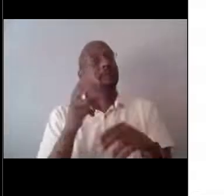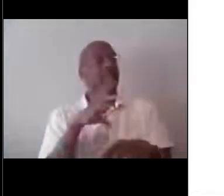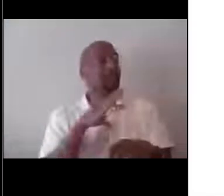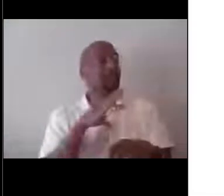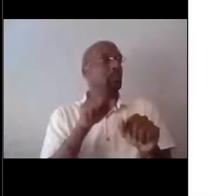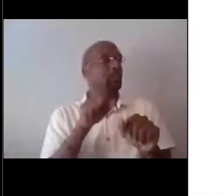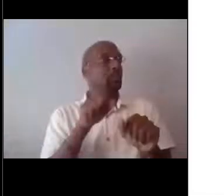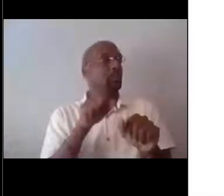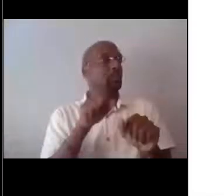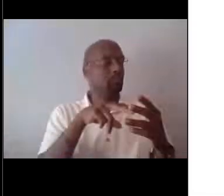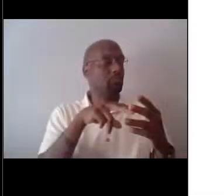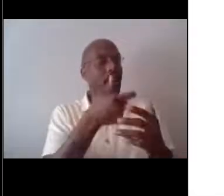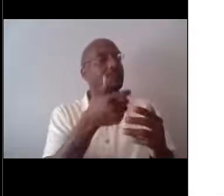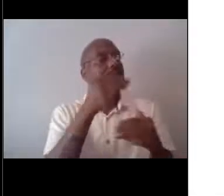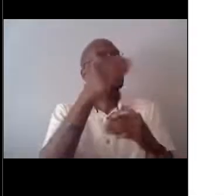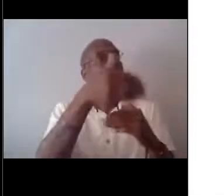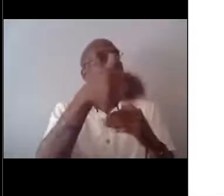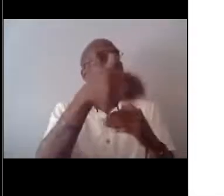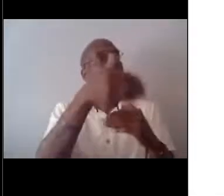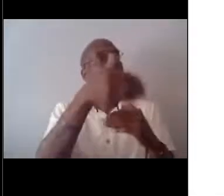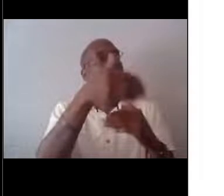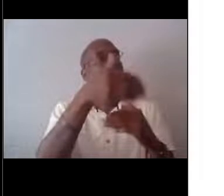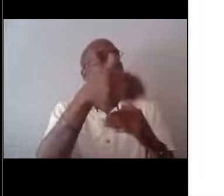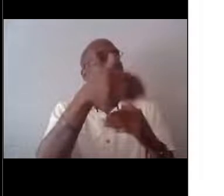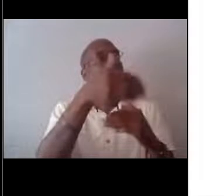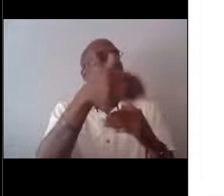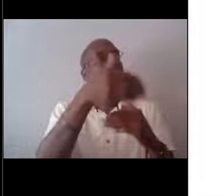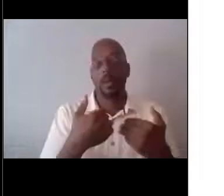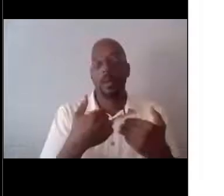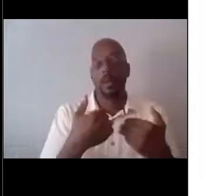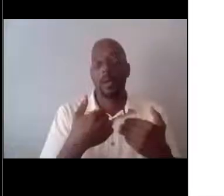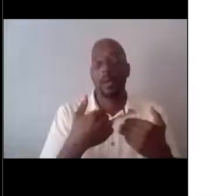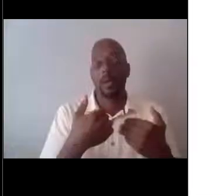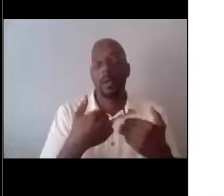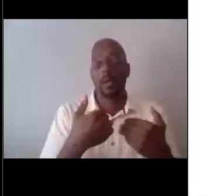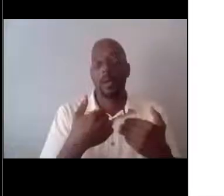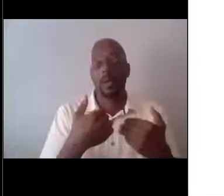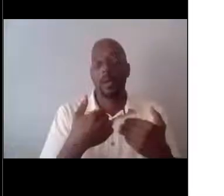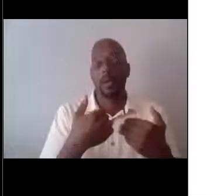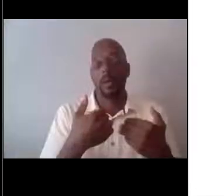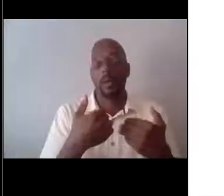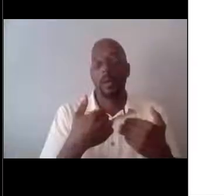We received a really robust response to this application. As Sequoia